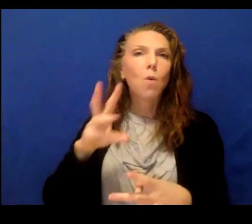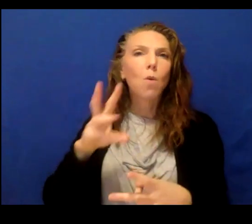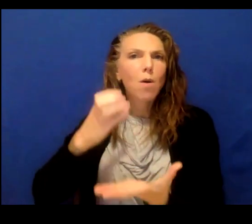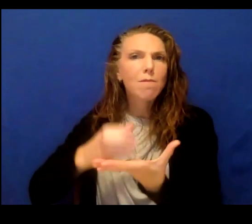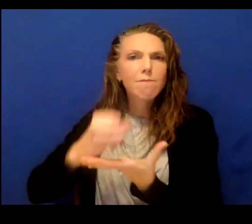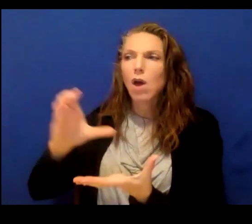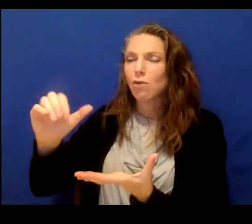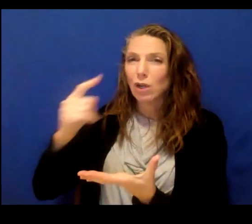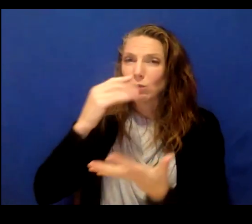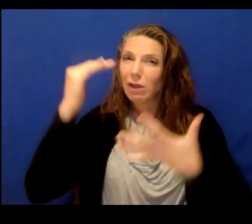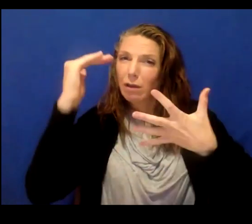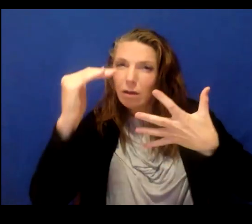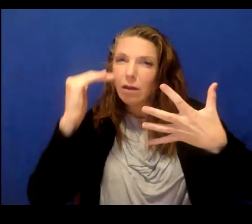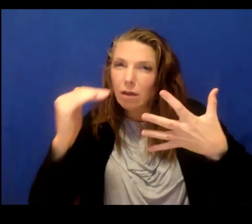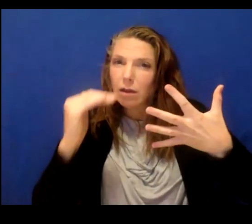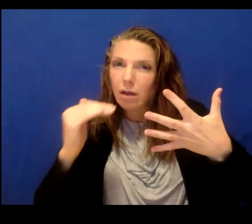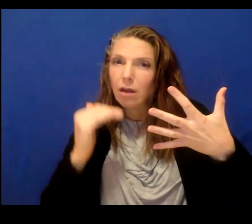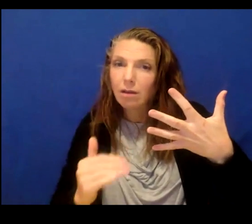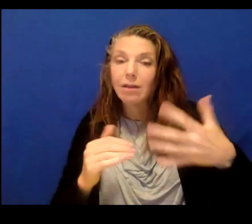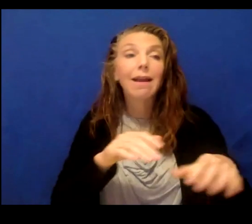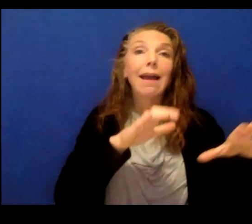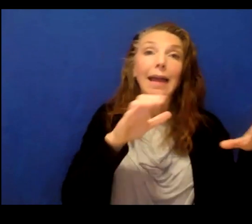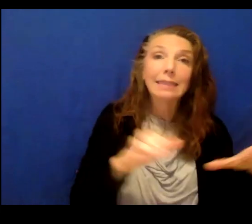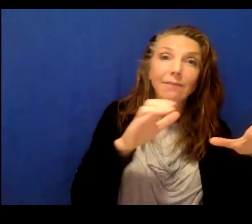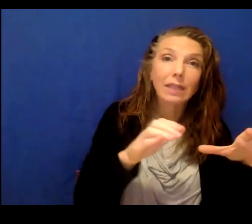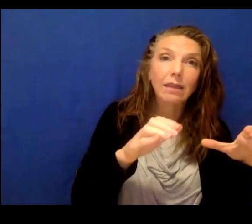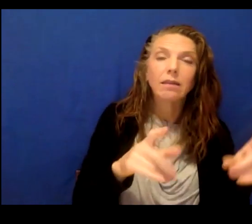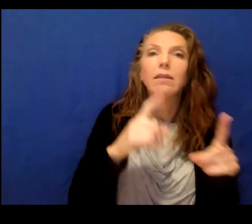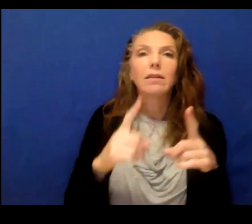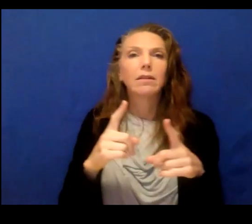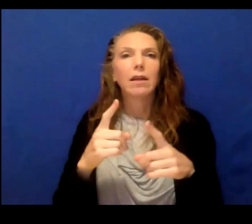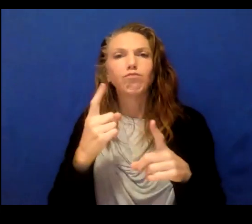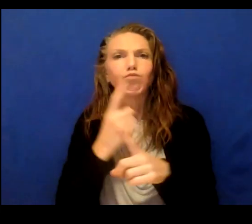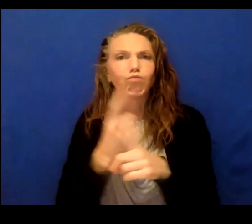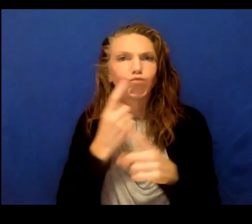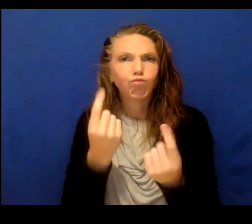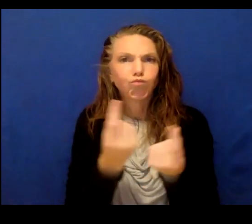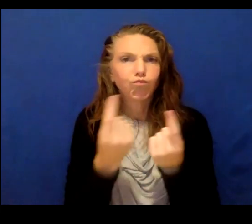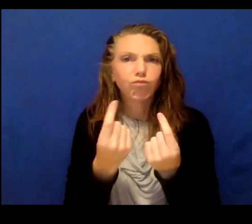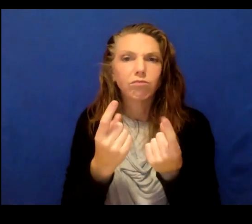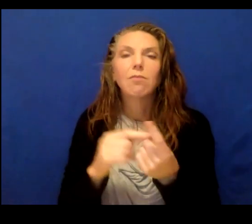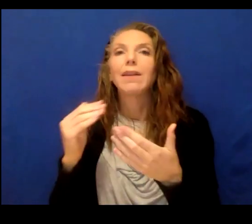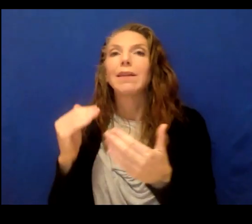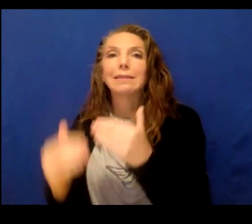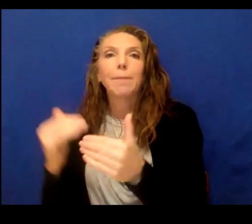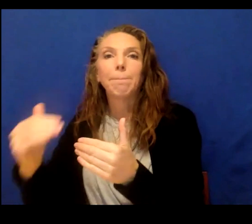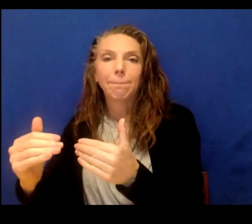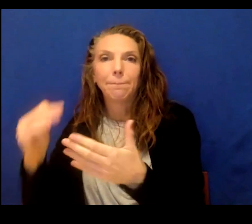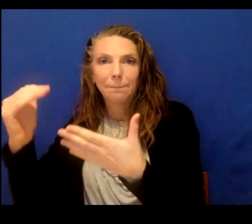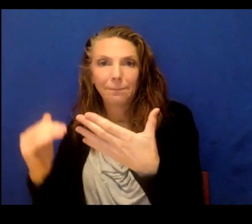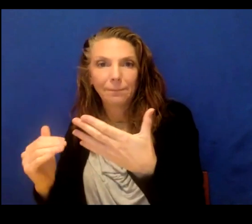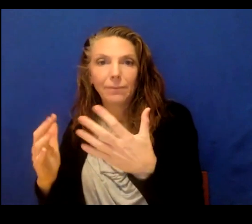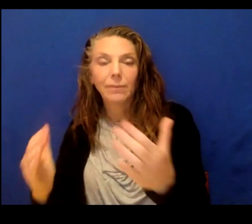see how we're thinking about that activity. What are those routines? And then what are the steps of the routine?